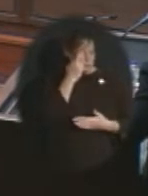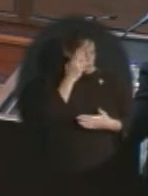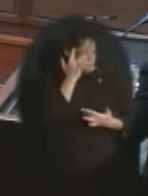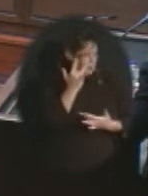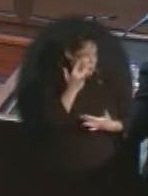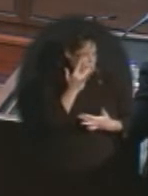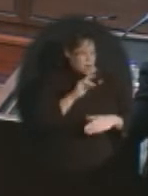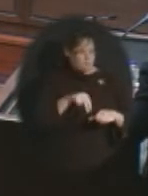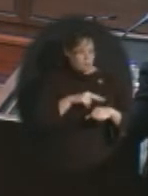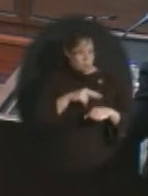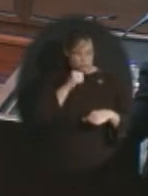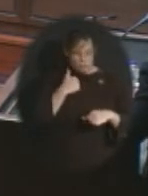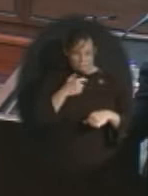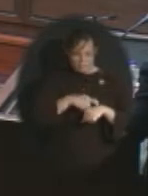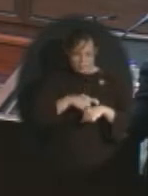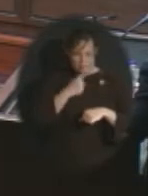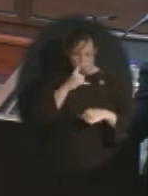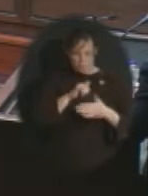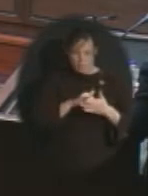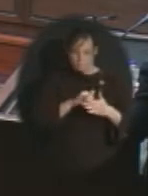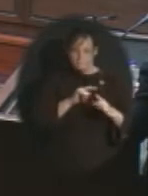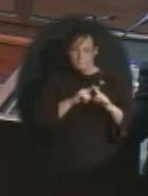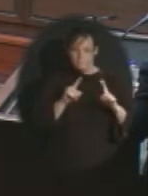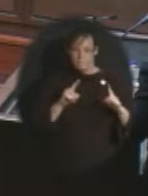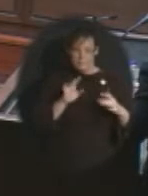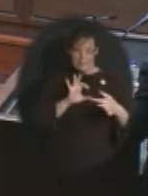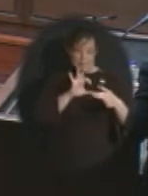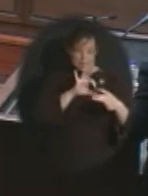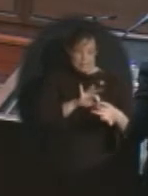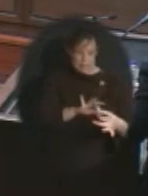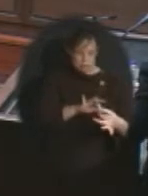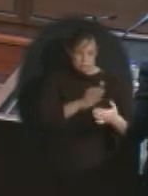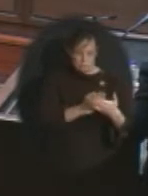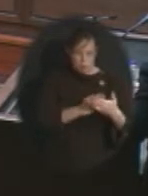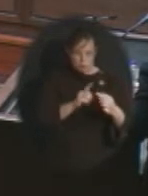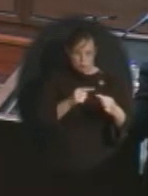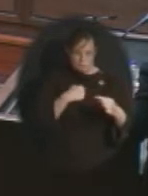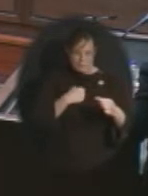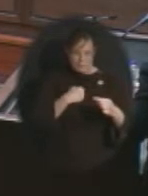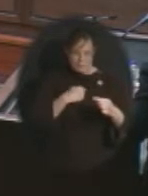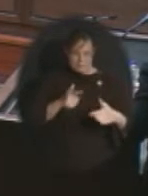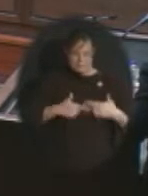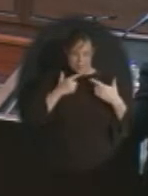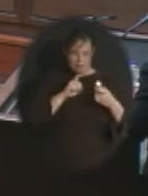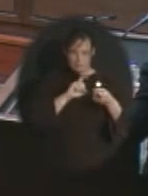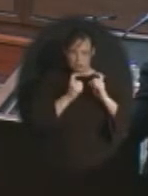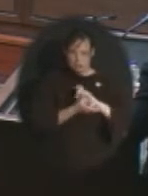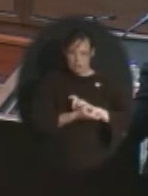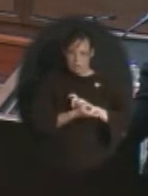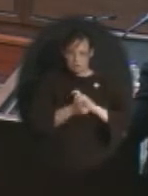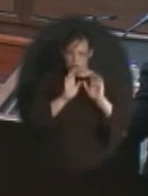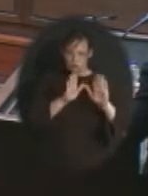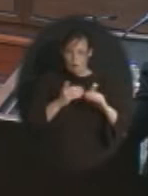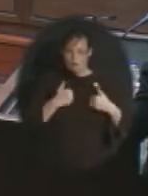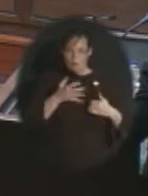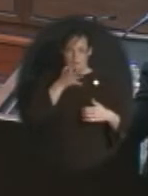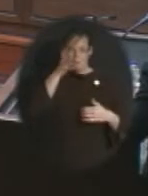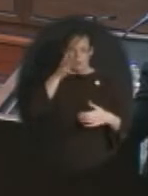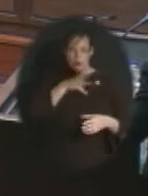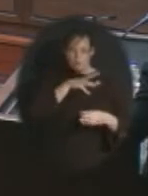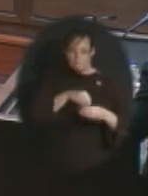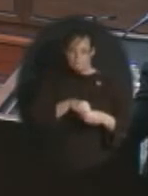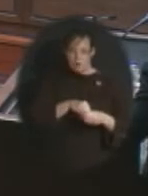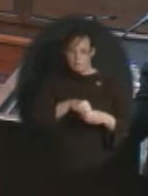course, have the time to do that. But the connection piece, to me, that's life-changing. It's great to have the parent